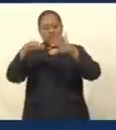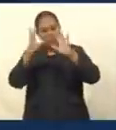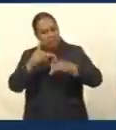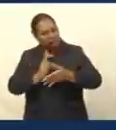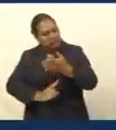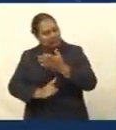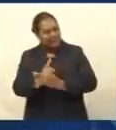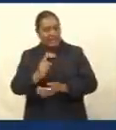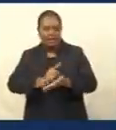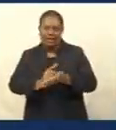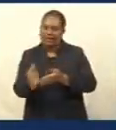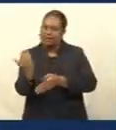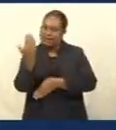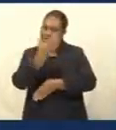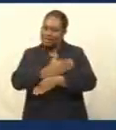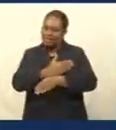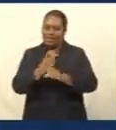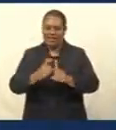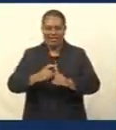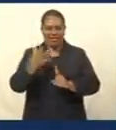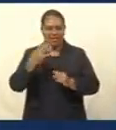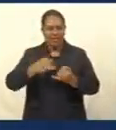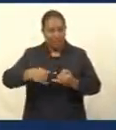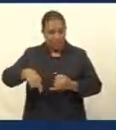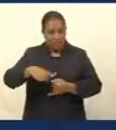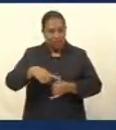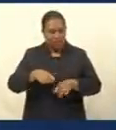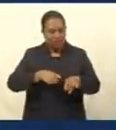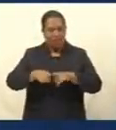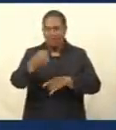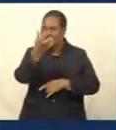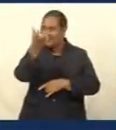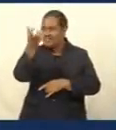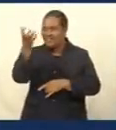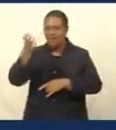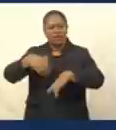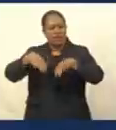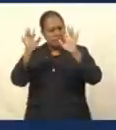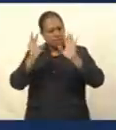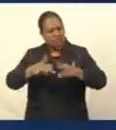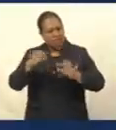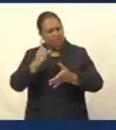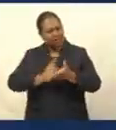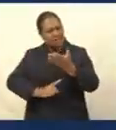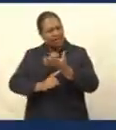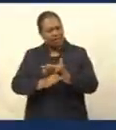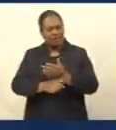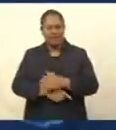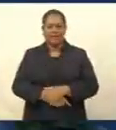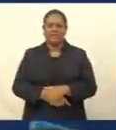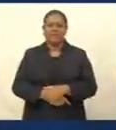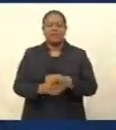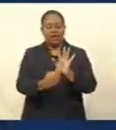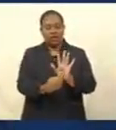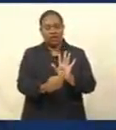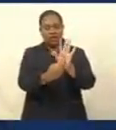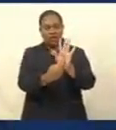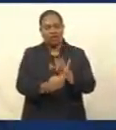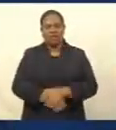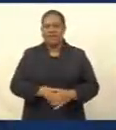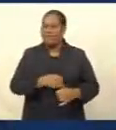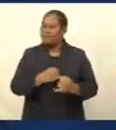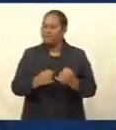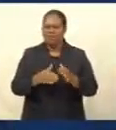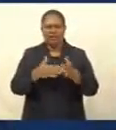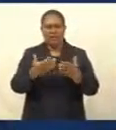late at night. Eastwards from Pacific Harbour to Suva, mostly cloudy and rainy conditions prevailed. Up north,